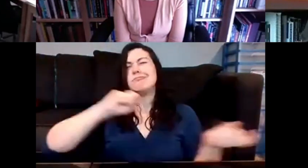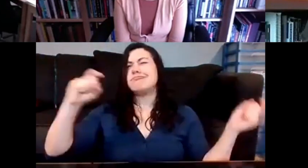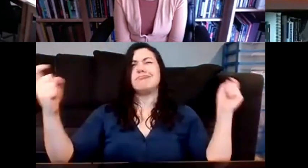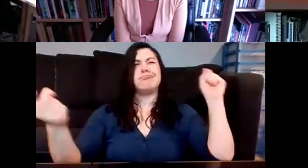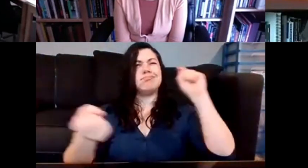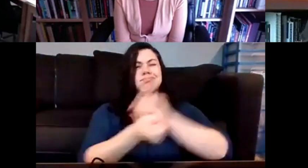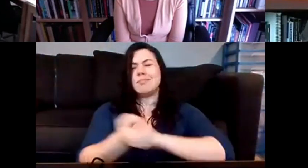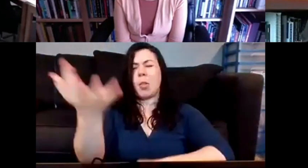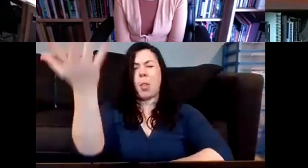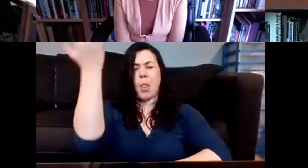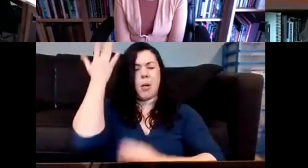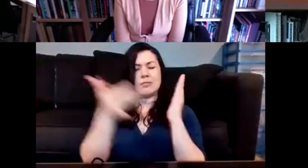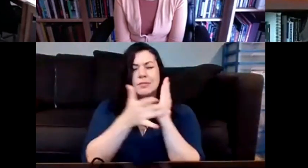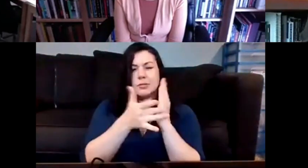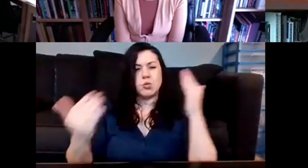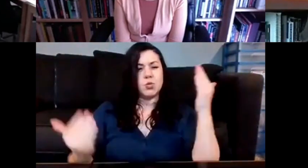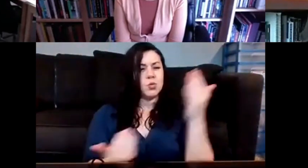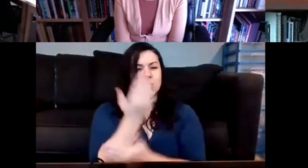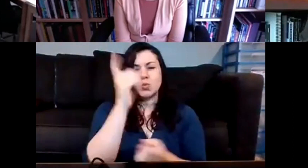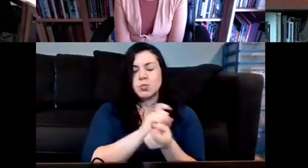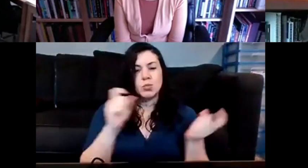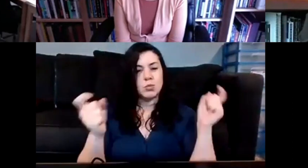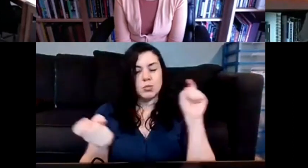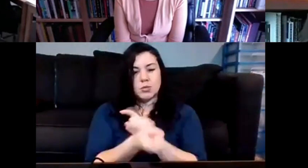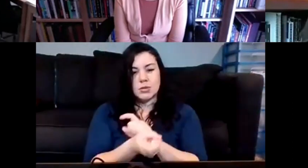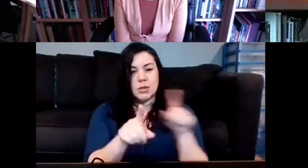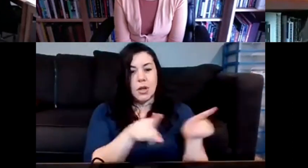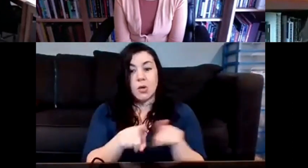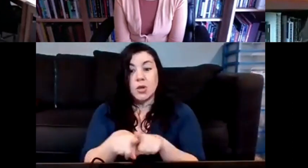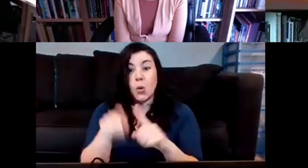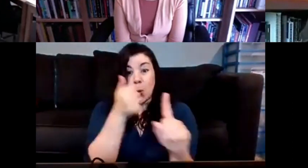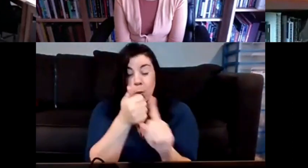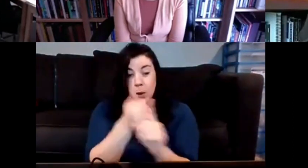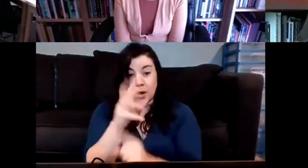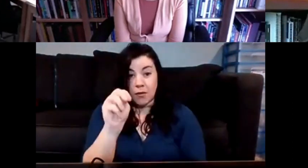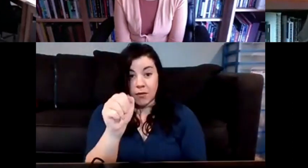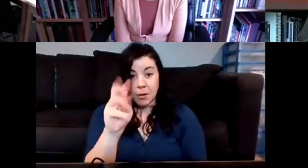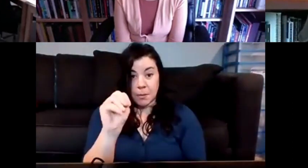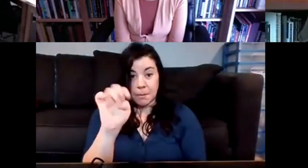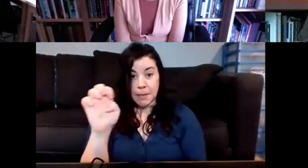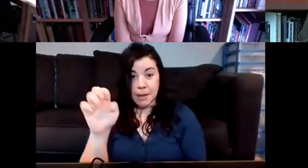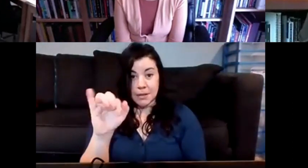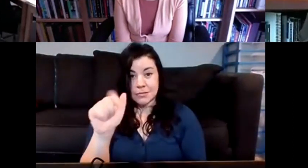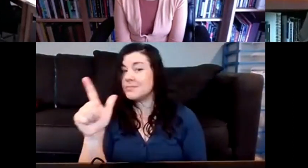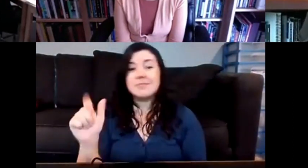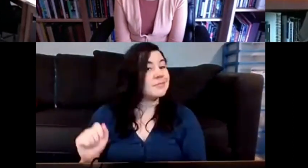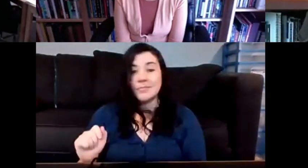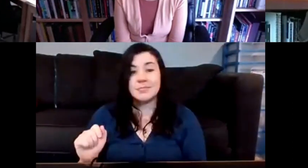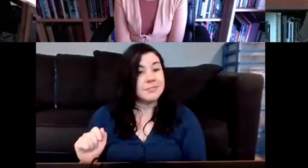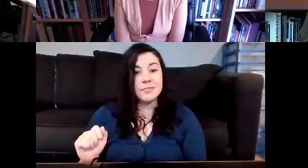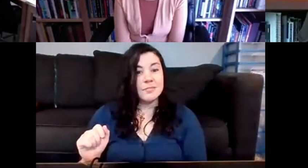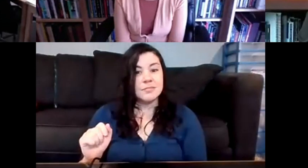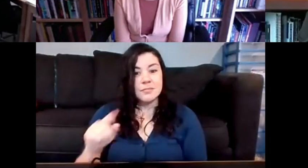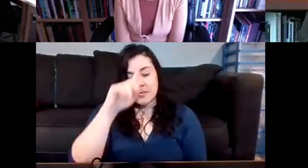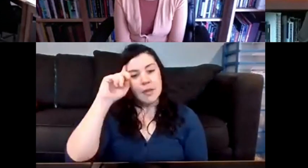technology. And so also, you're not Mamie Till. Like, you're not Mamie Till. Mamie Till was Emmett